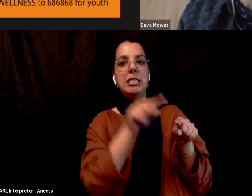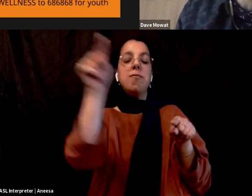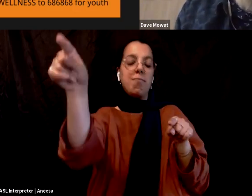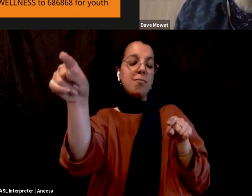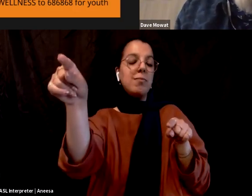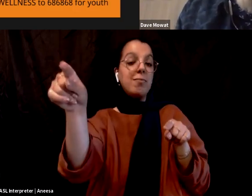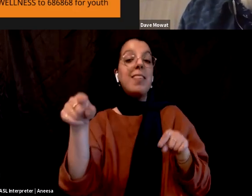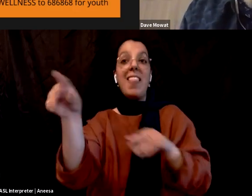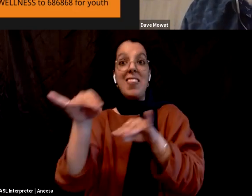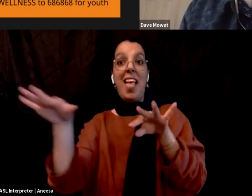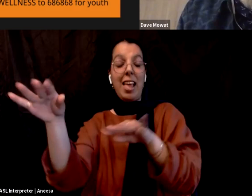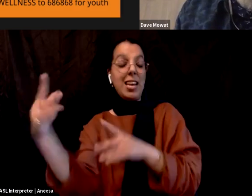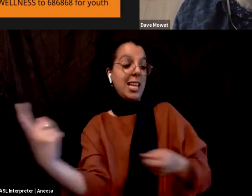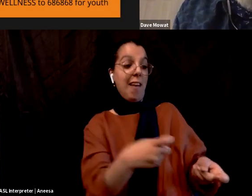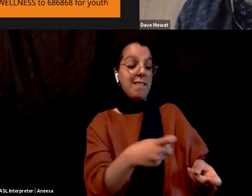were secured,